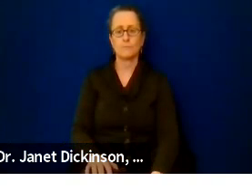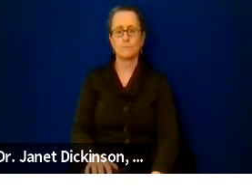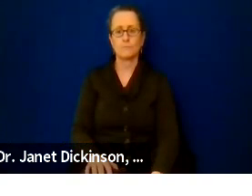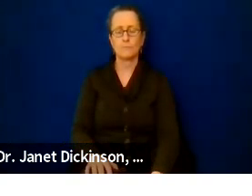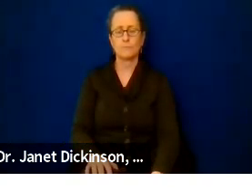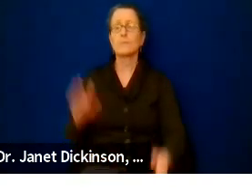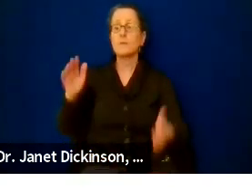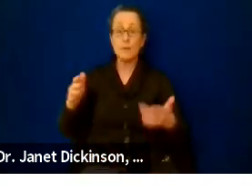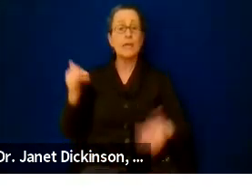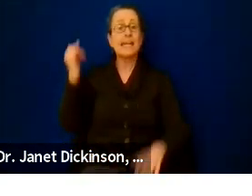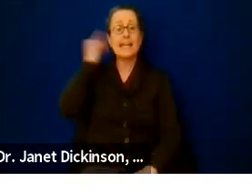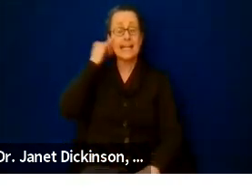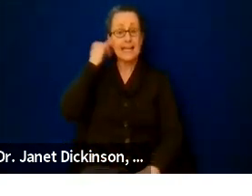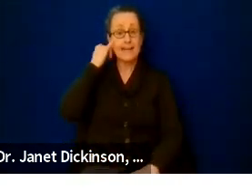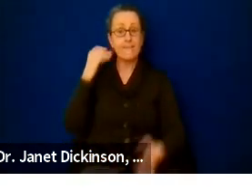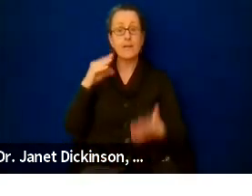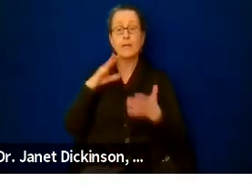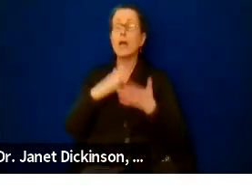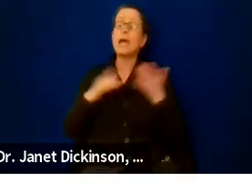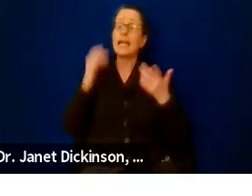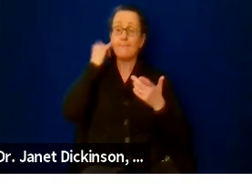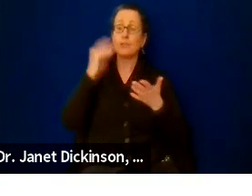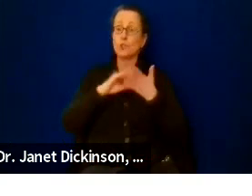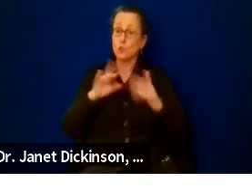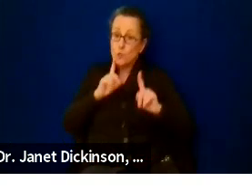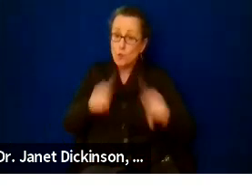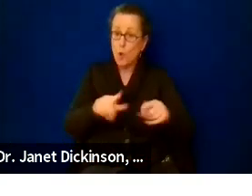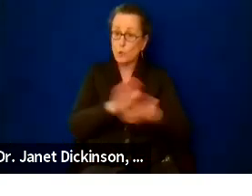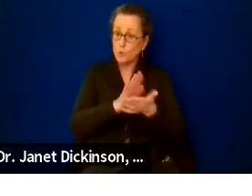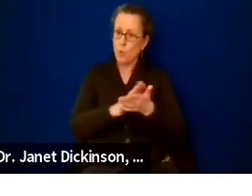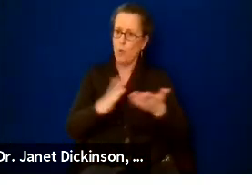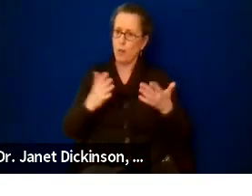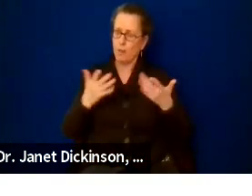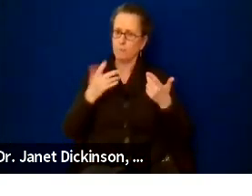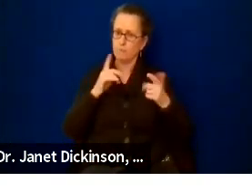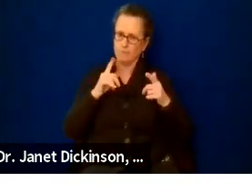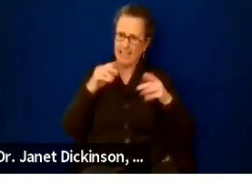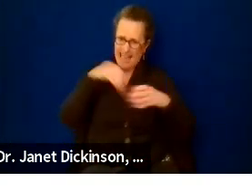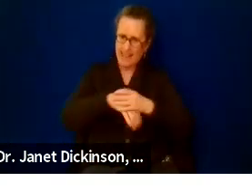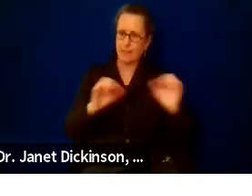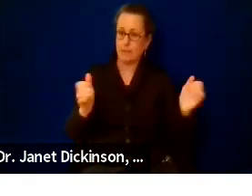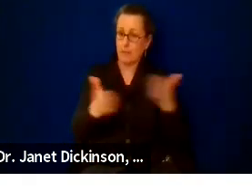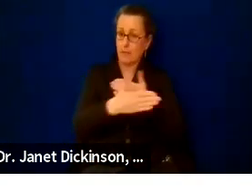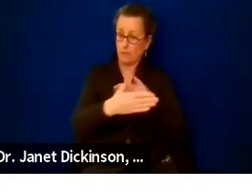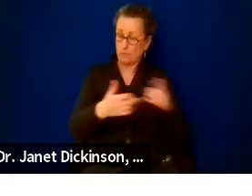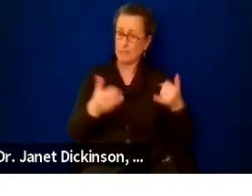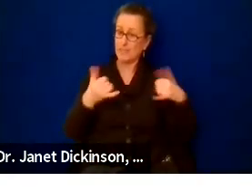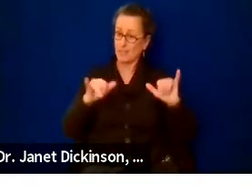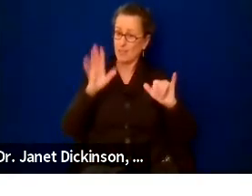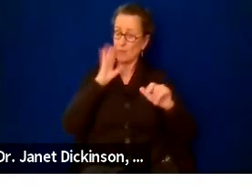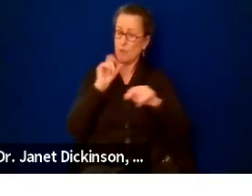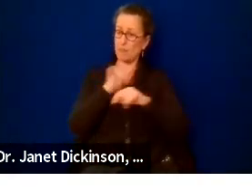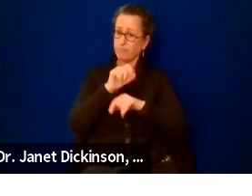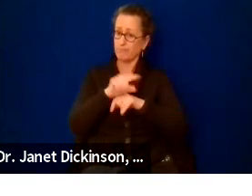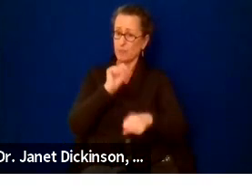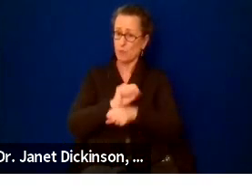same? Will I still be submitting work online? Will remote learners still be on Google Meets while others are in the classroom?